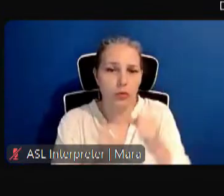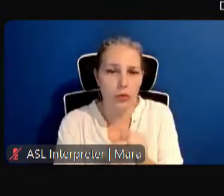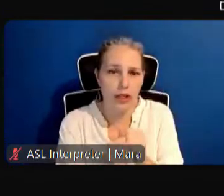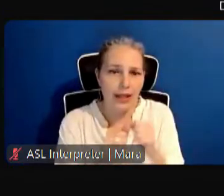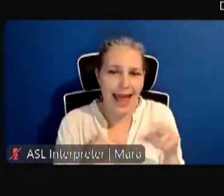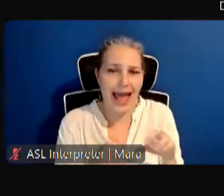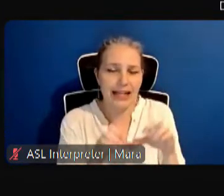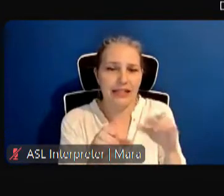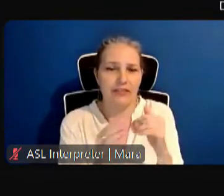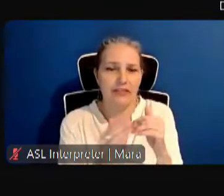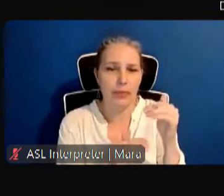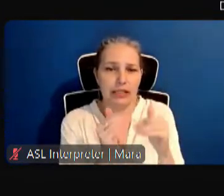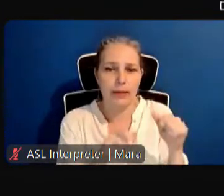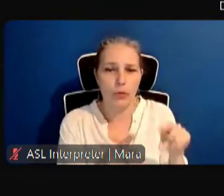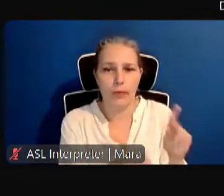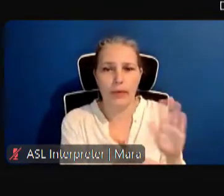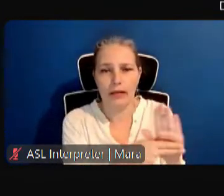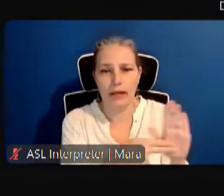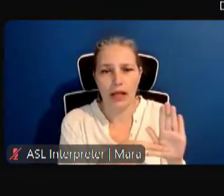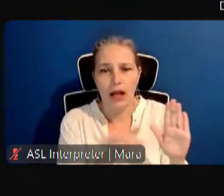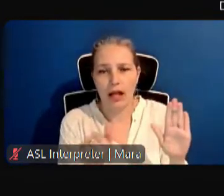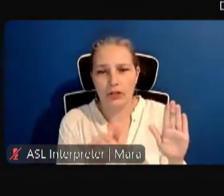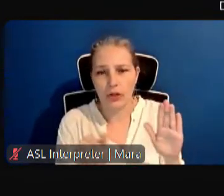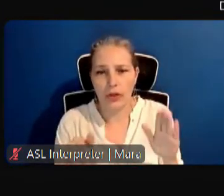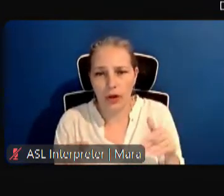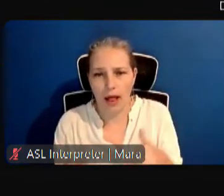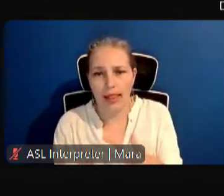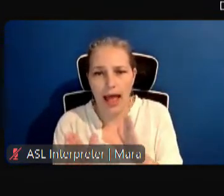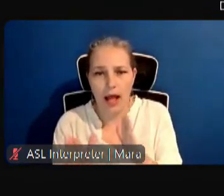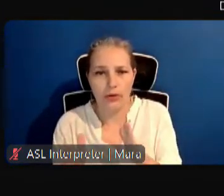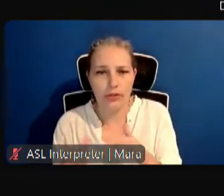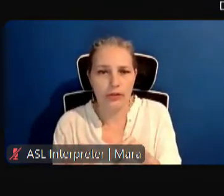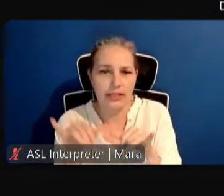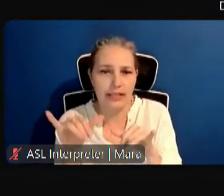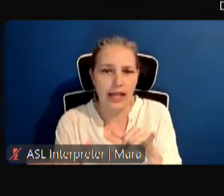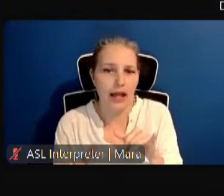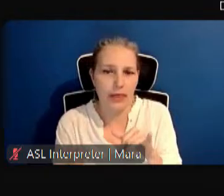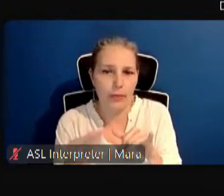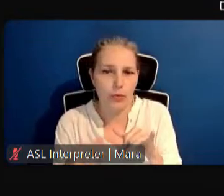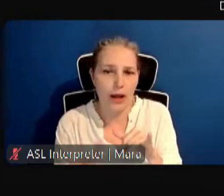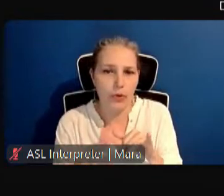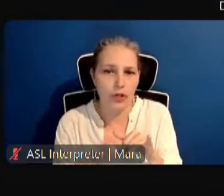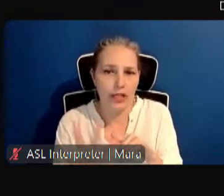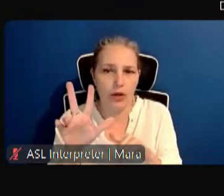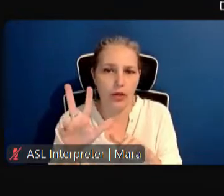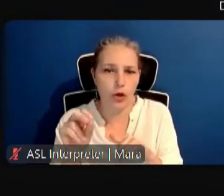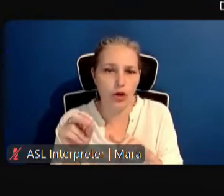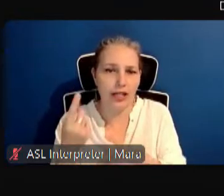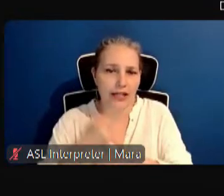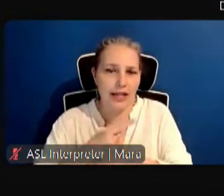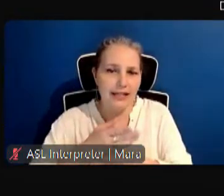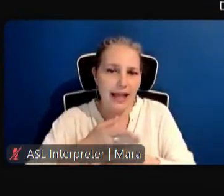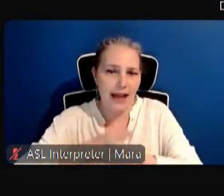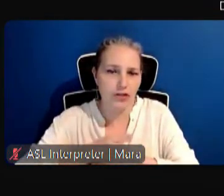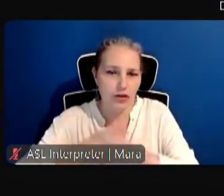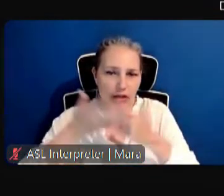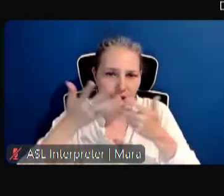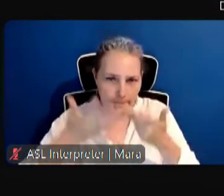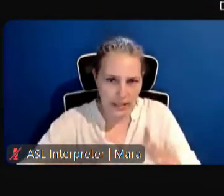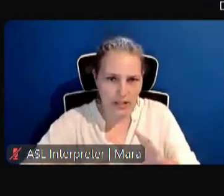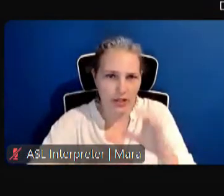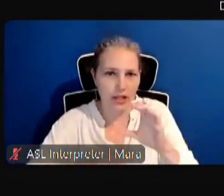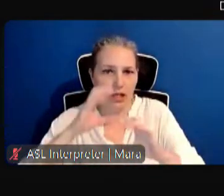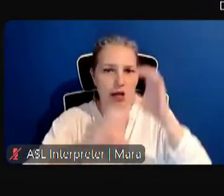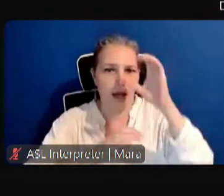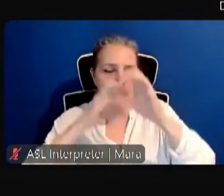to remain on the property 30 days after the completion of the construction project. We've heard from the